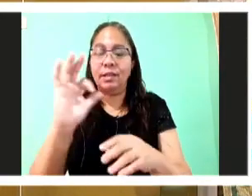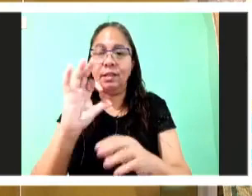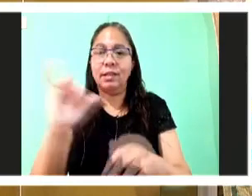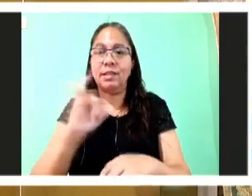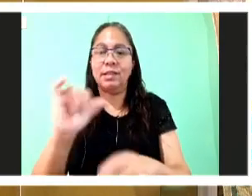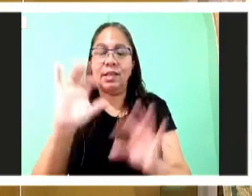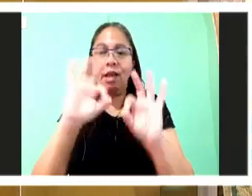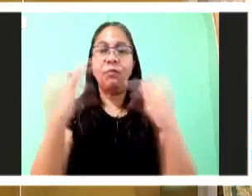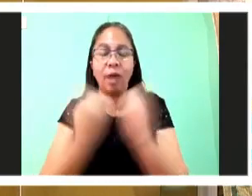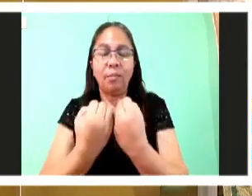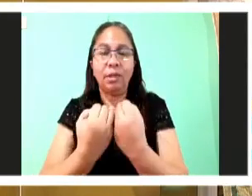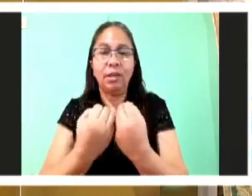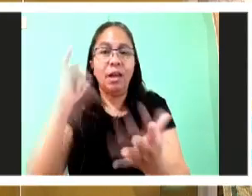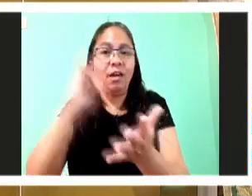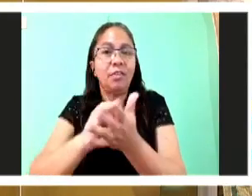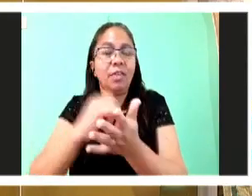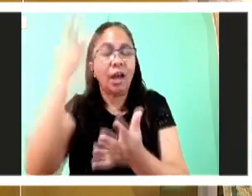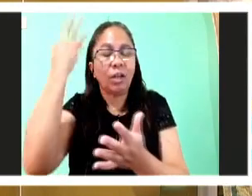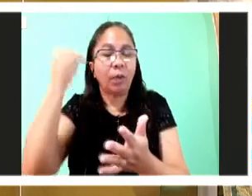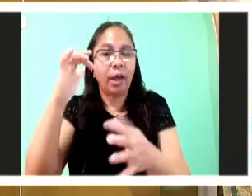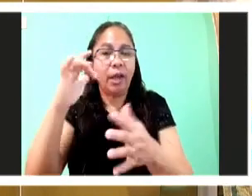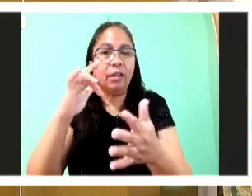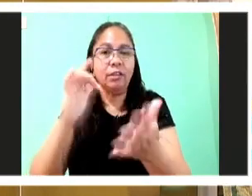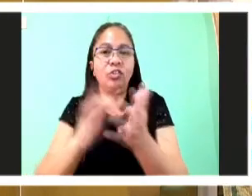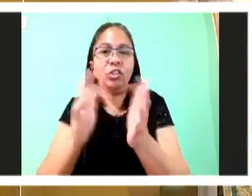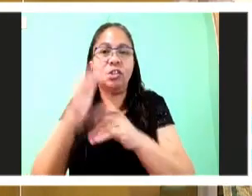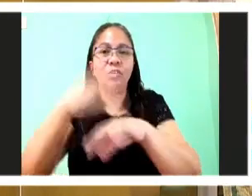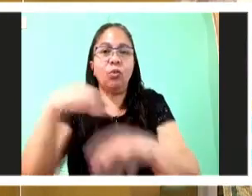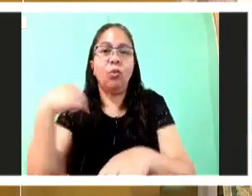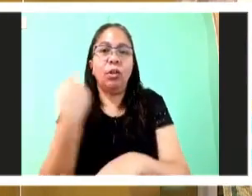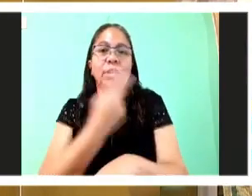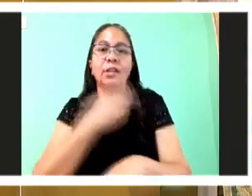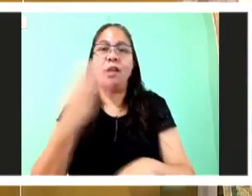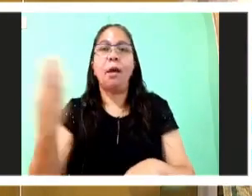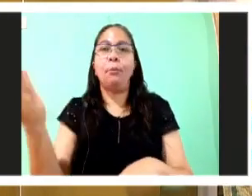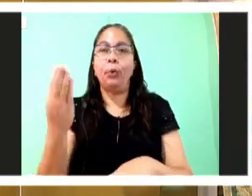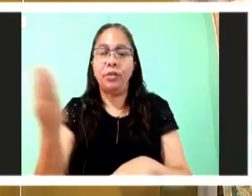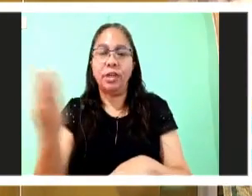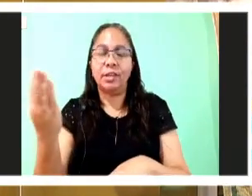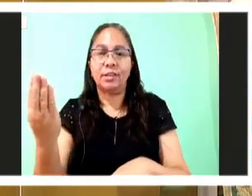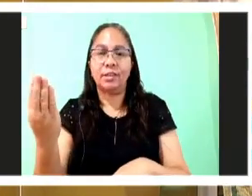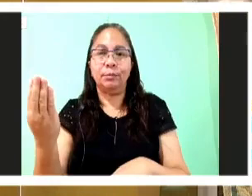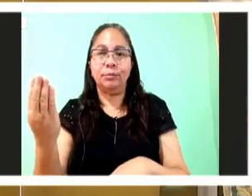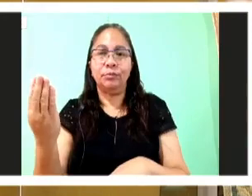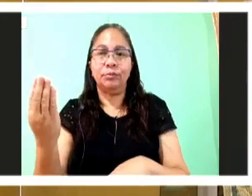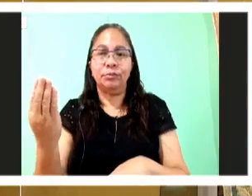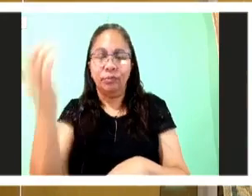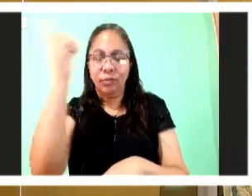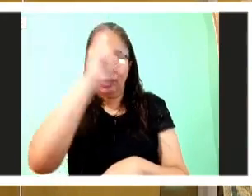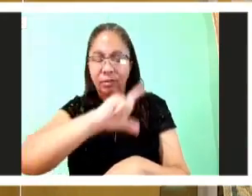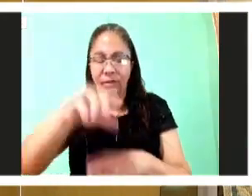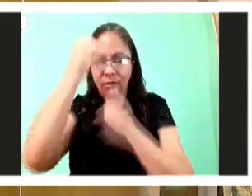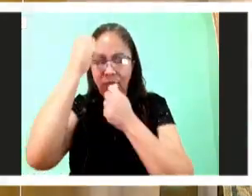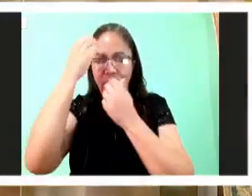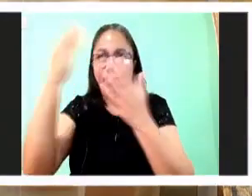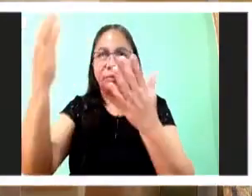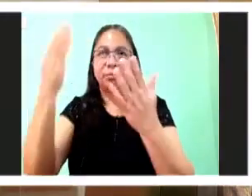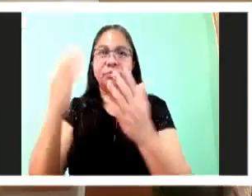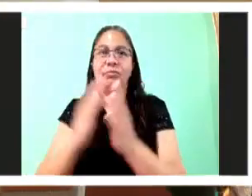why he openly calls them brothers. The word of the Lord.